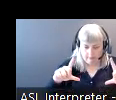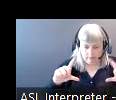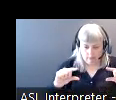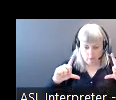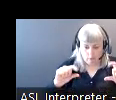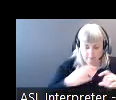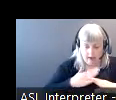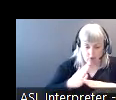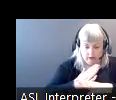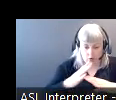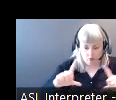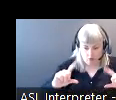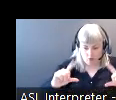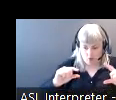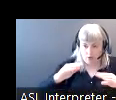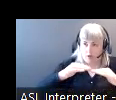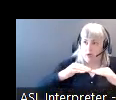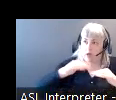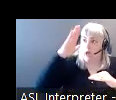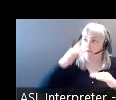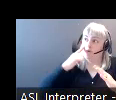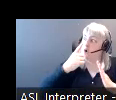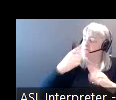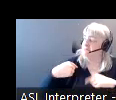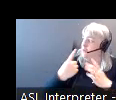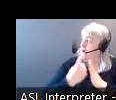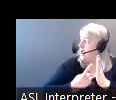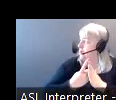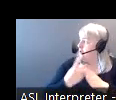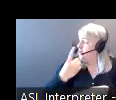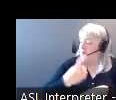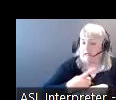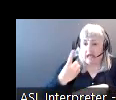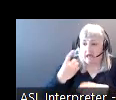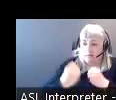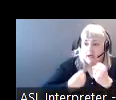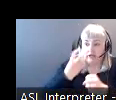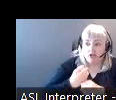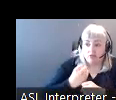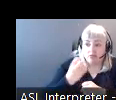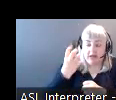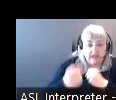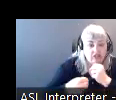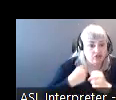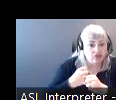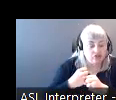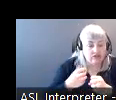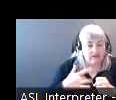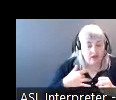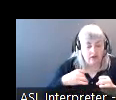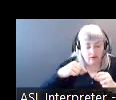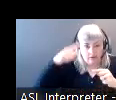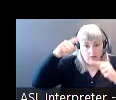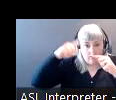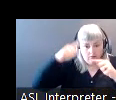for an hour, a day, years? And to also ask